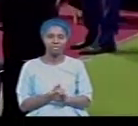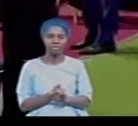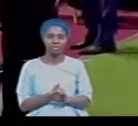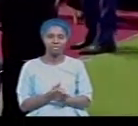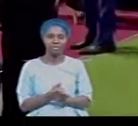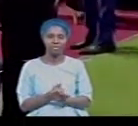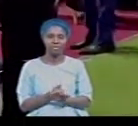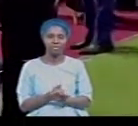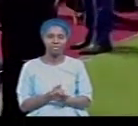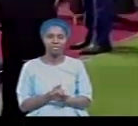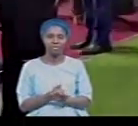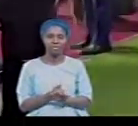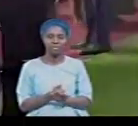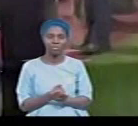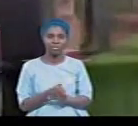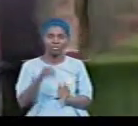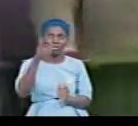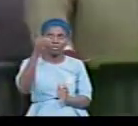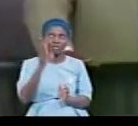Lord has reminded us